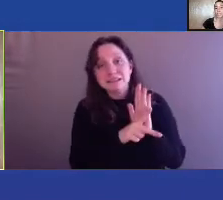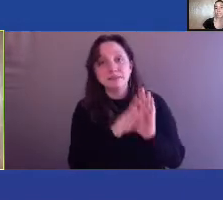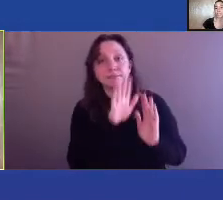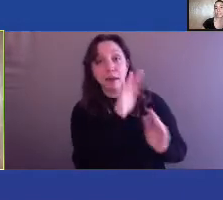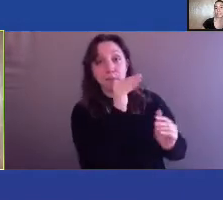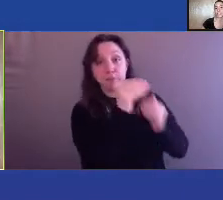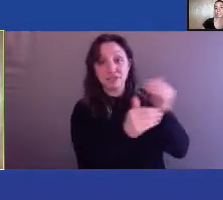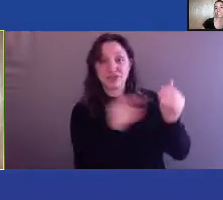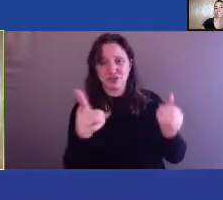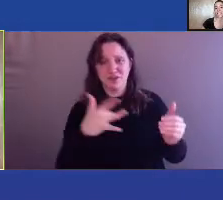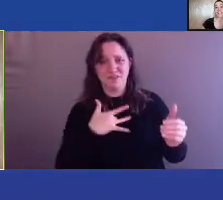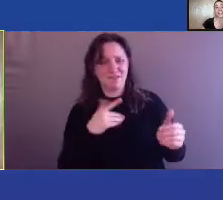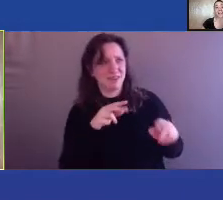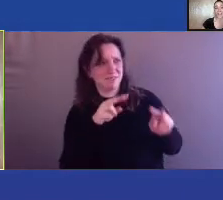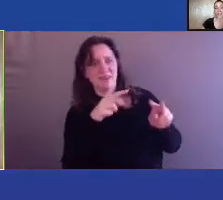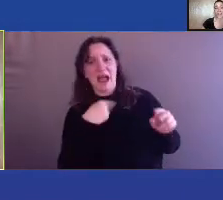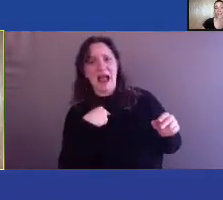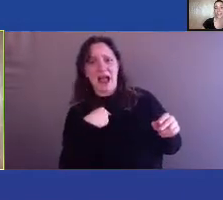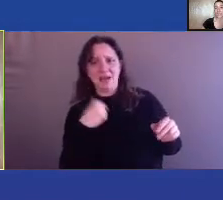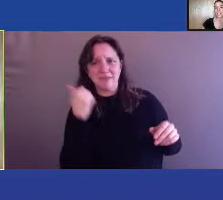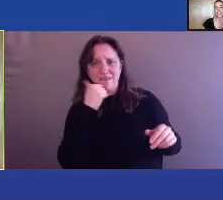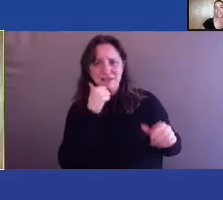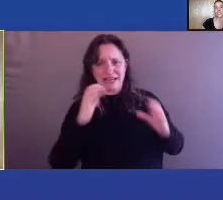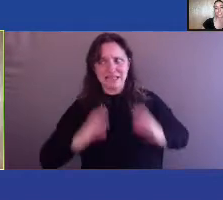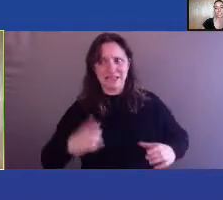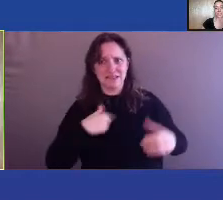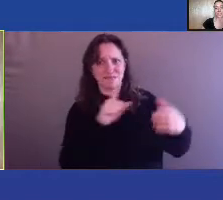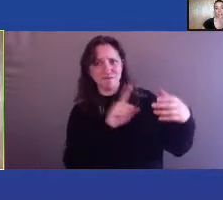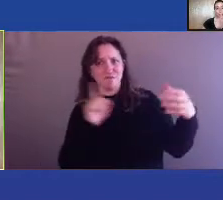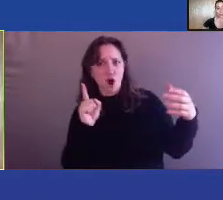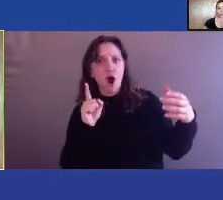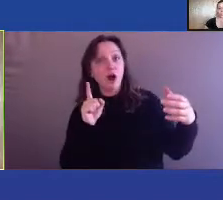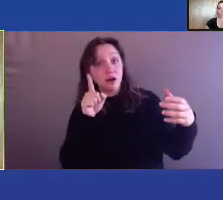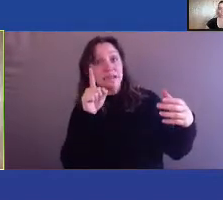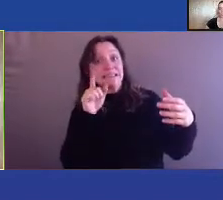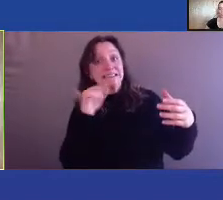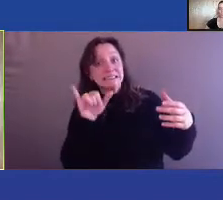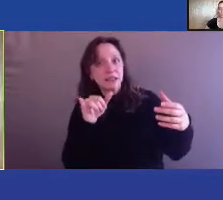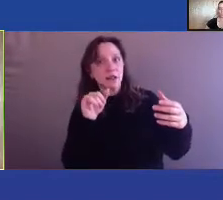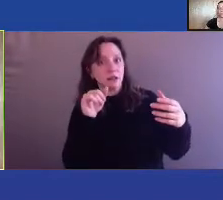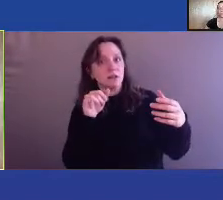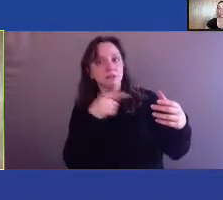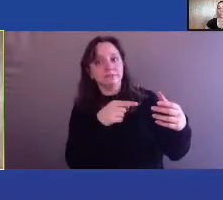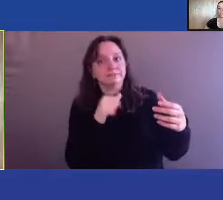crucial vehicles for advancing and enacting equity and justice in our communities.